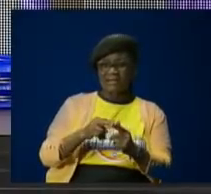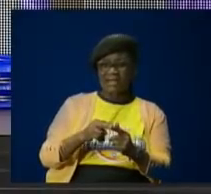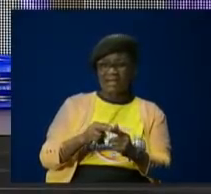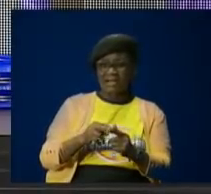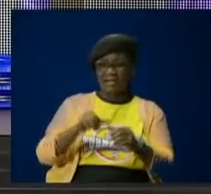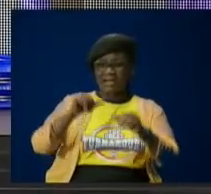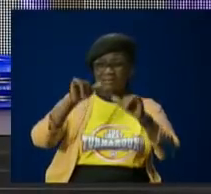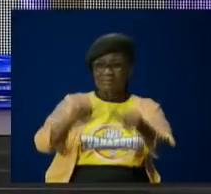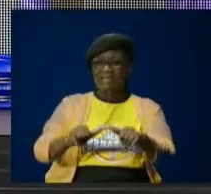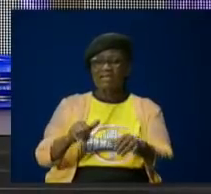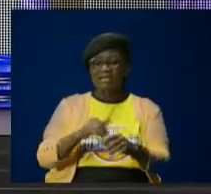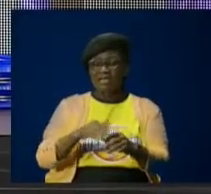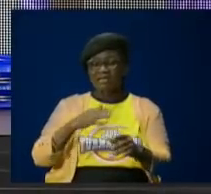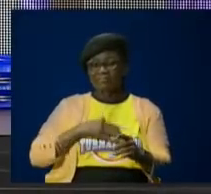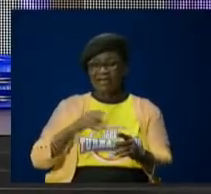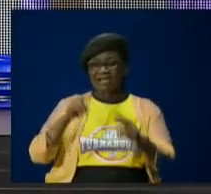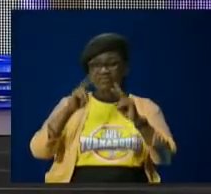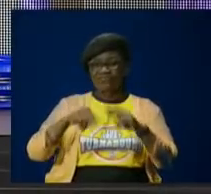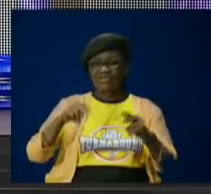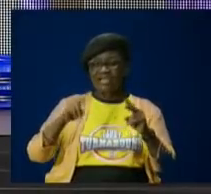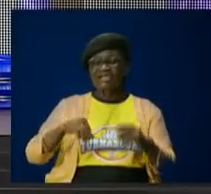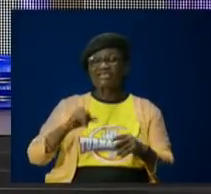him. We were close.